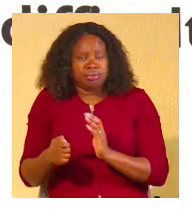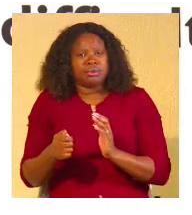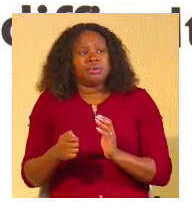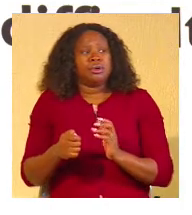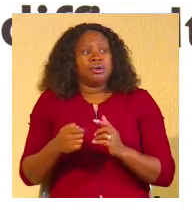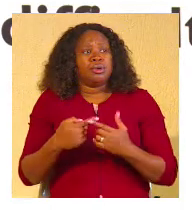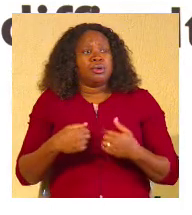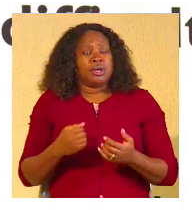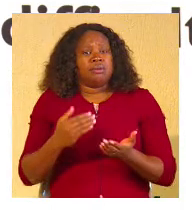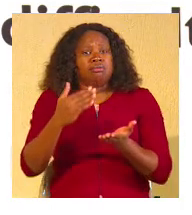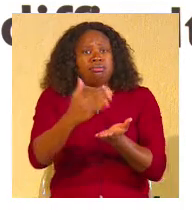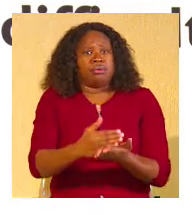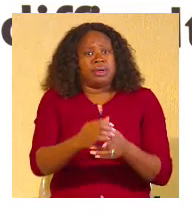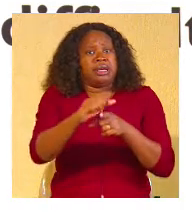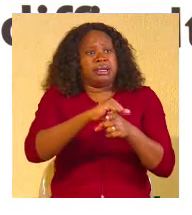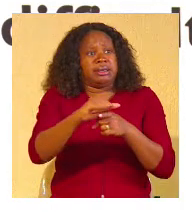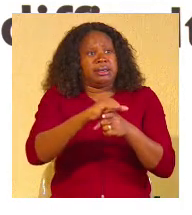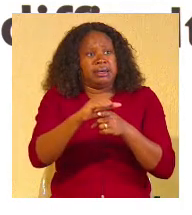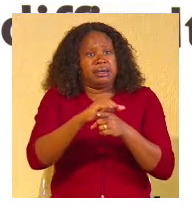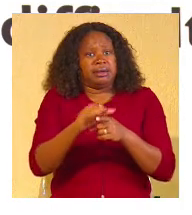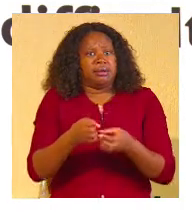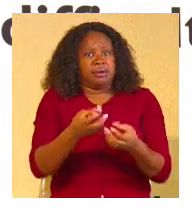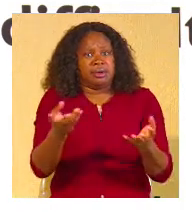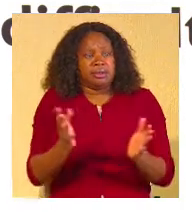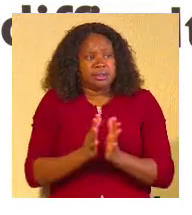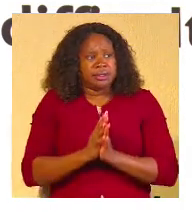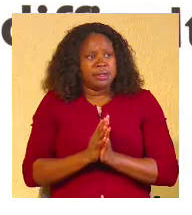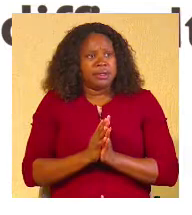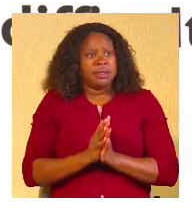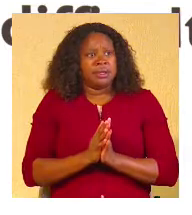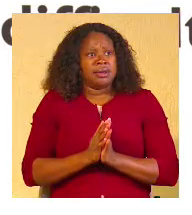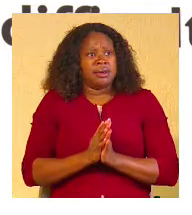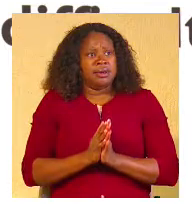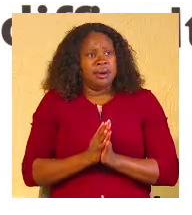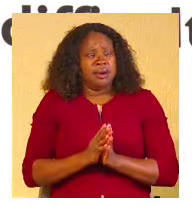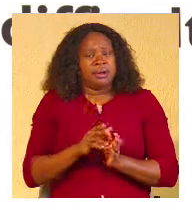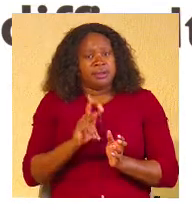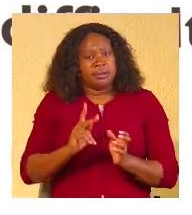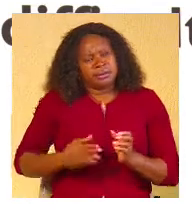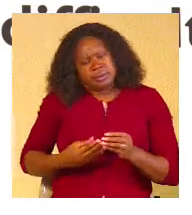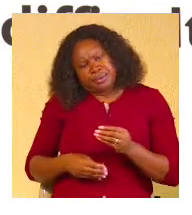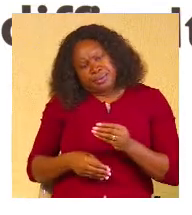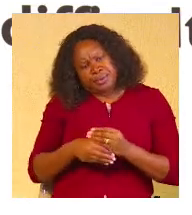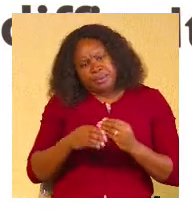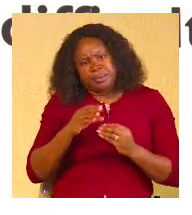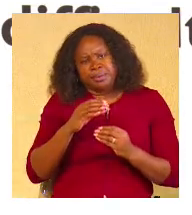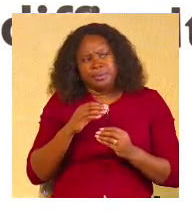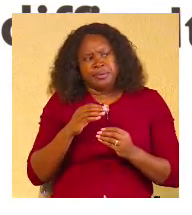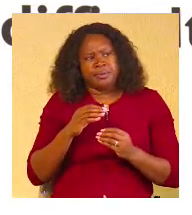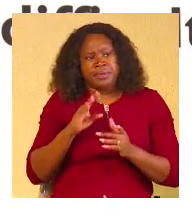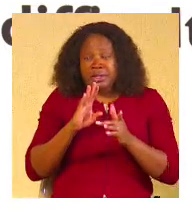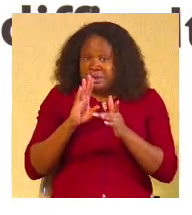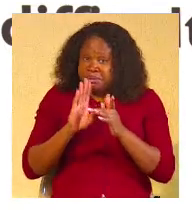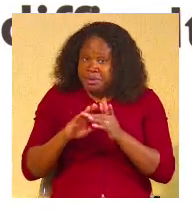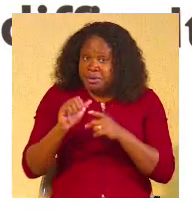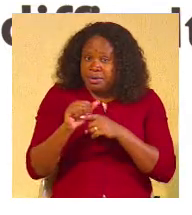we have suspended the training that was offered. And I think here I want to mention that when it comes to